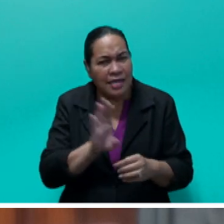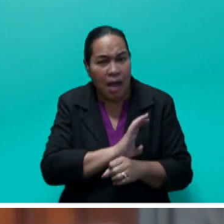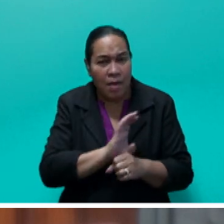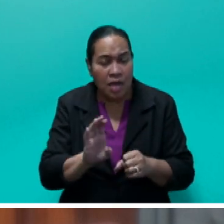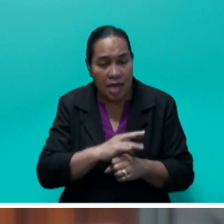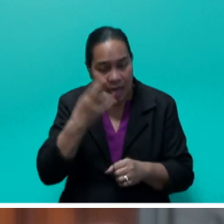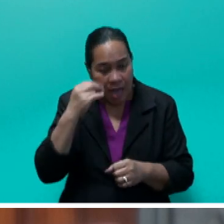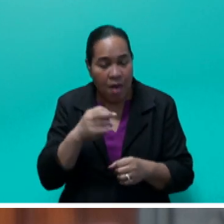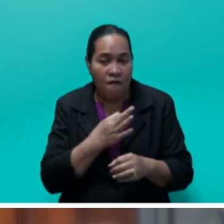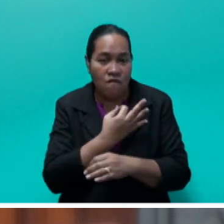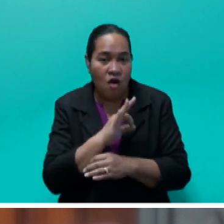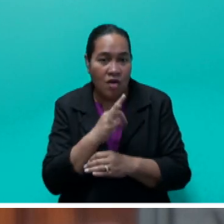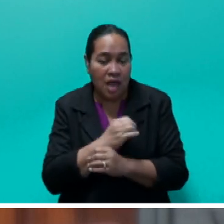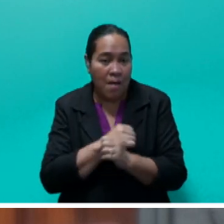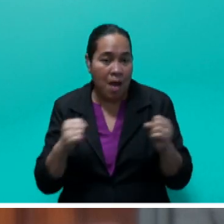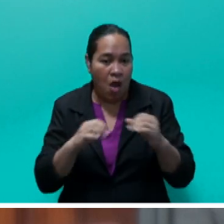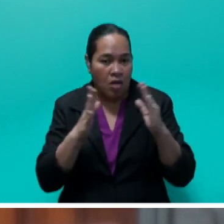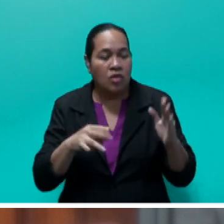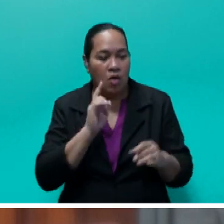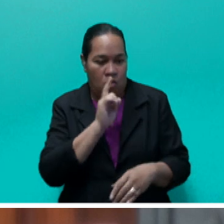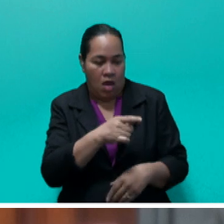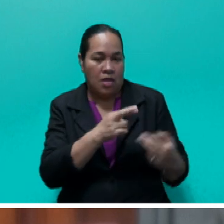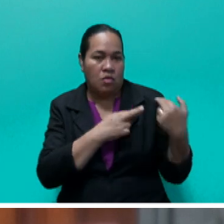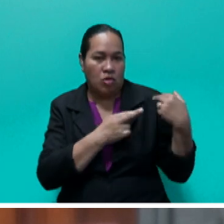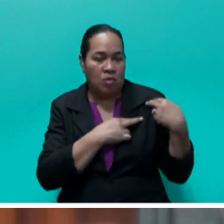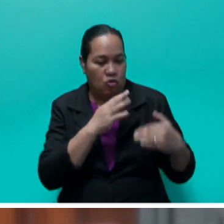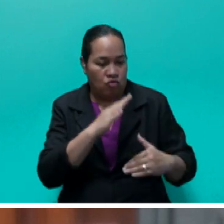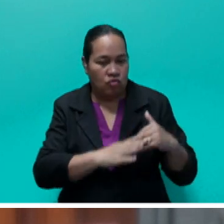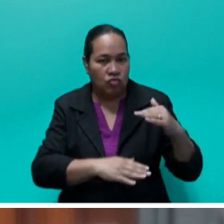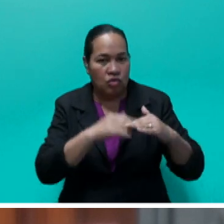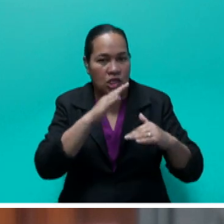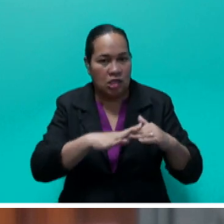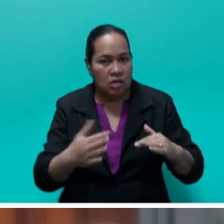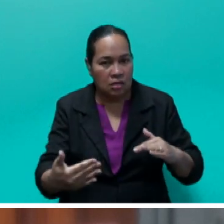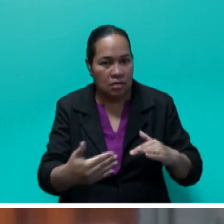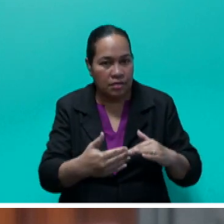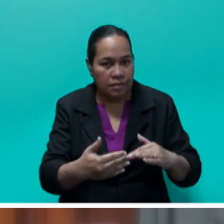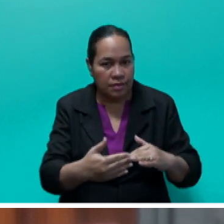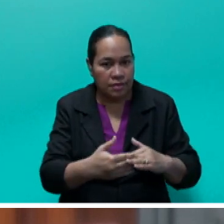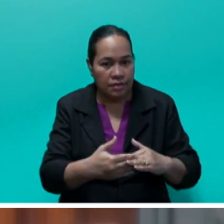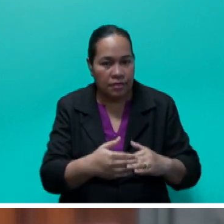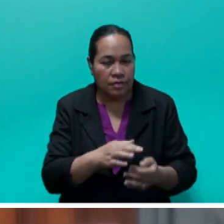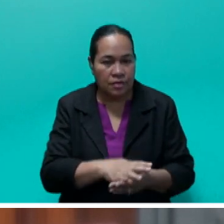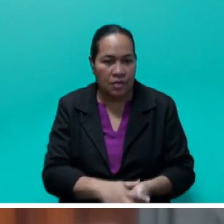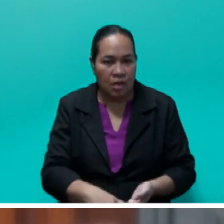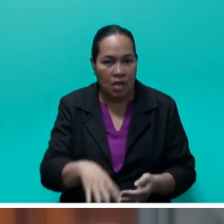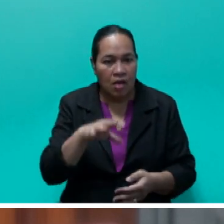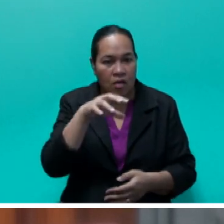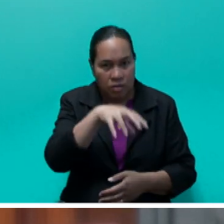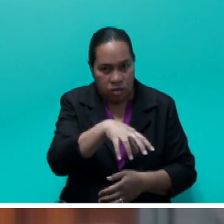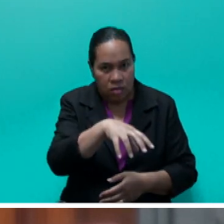be contracted to construct the Lakemba port, is expected to start before the month